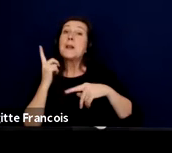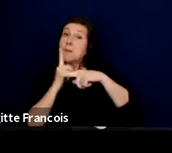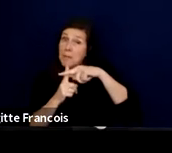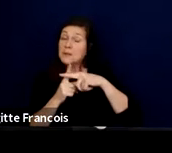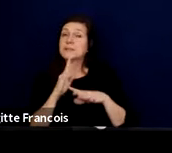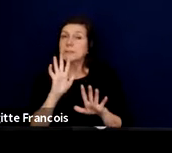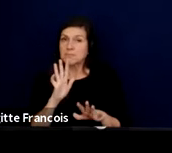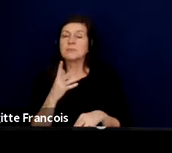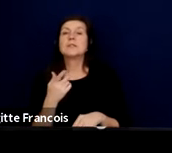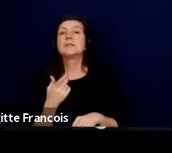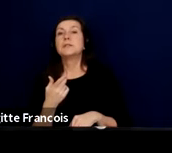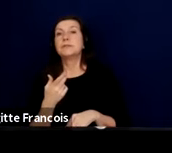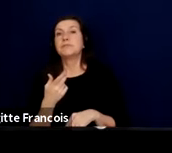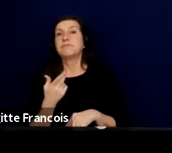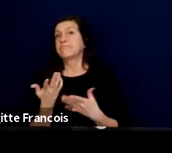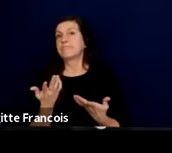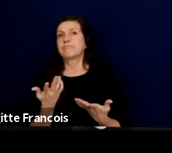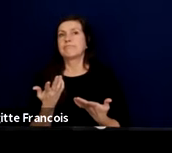don't happen to be